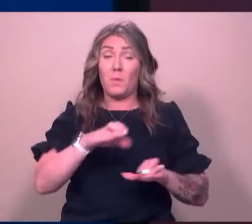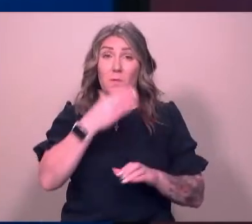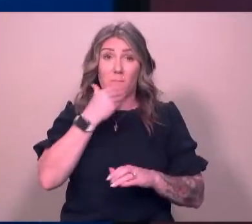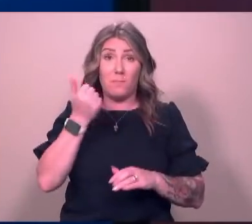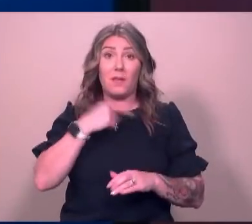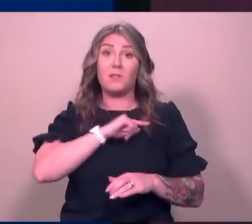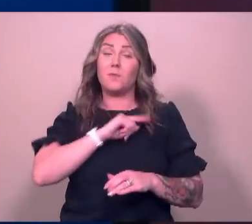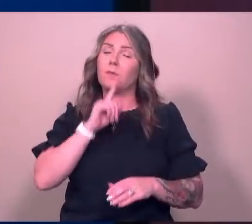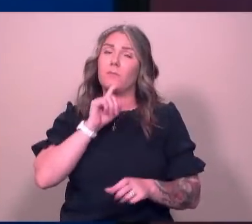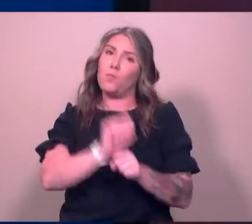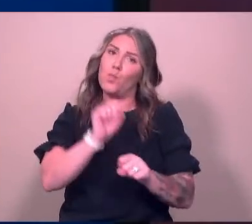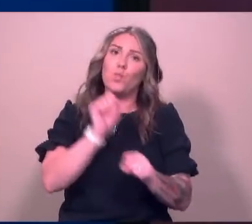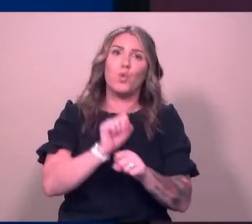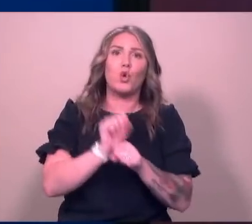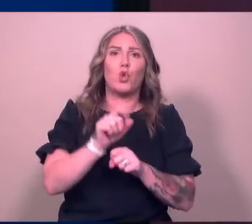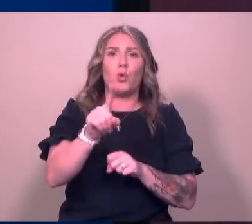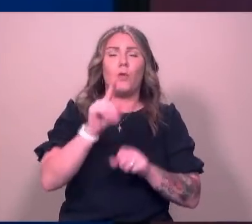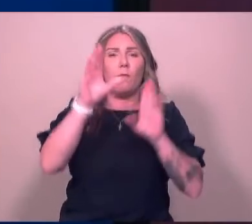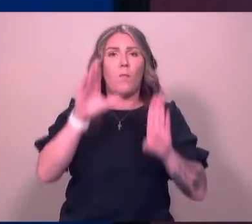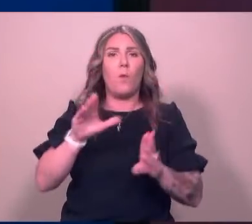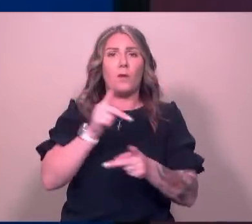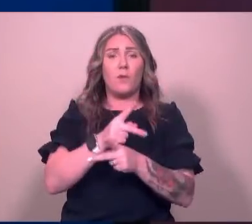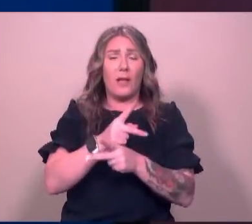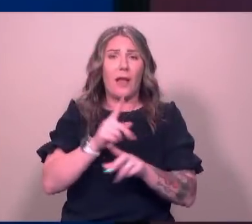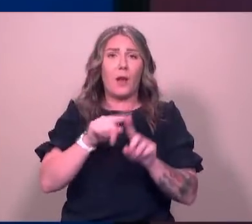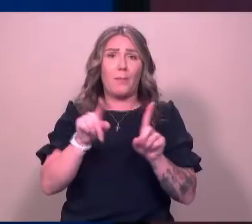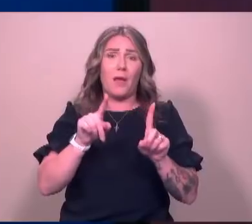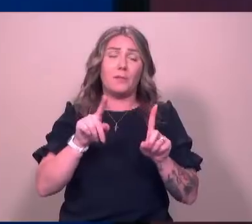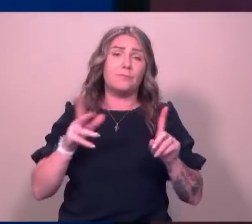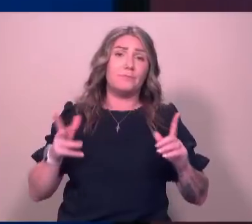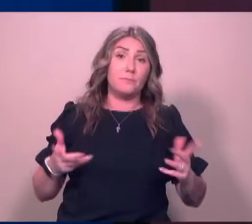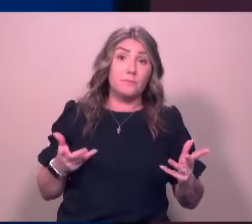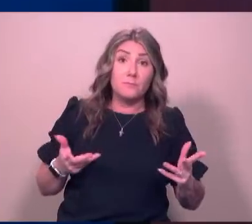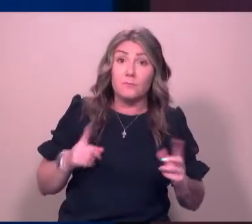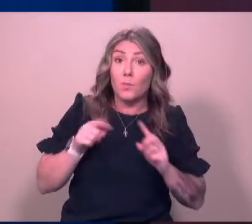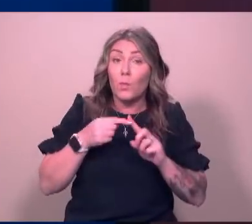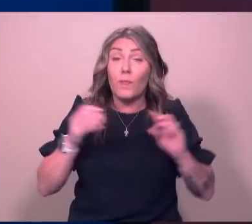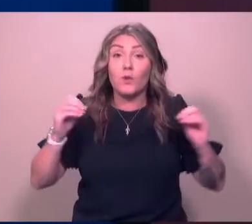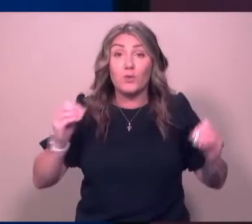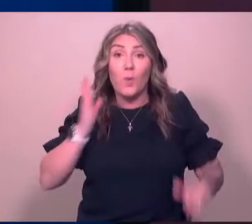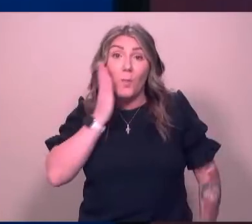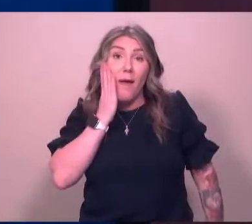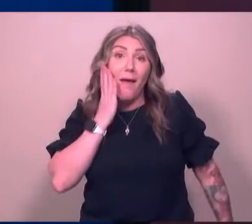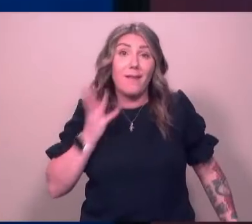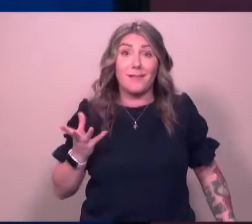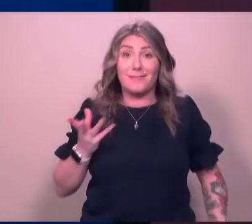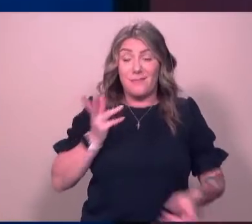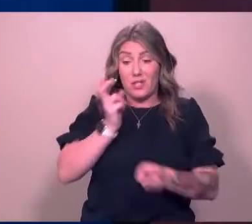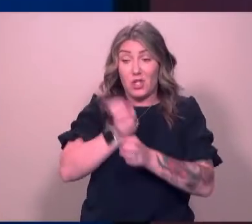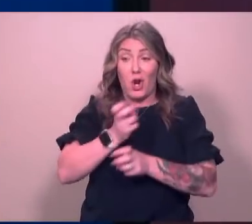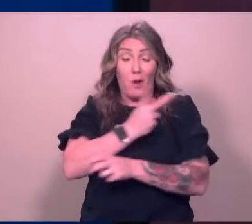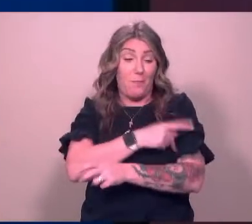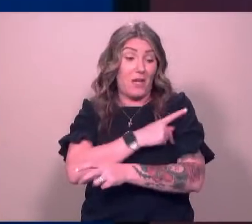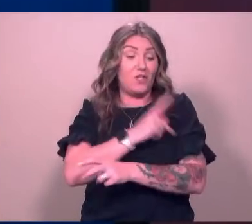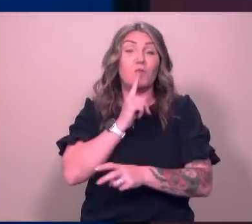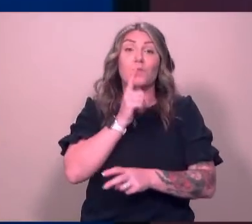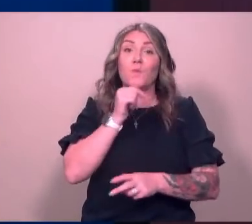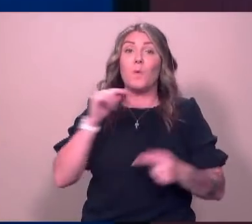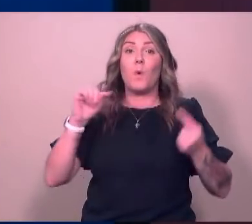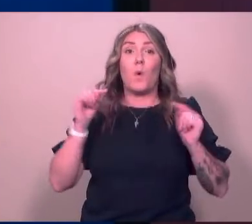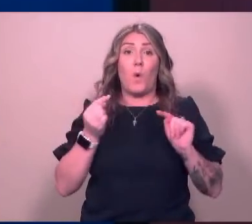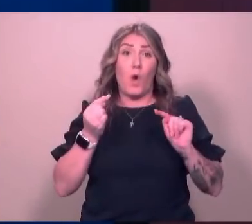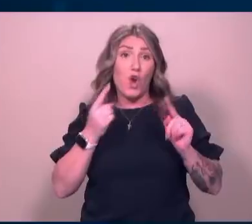going to work our tails off to make sure you get great care but when you're here. But when you have no beds, it's hard to get patients who are hurt into those